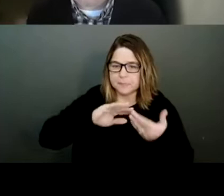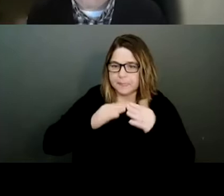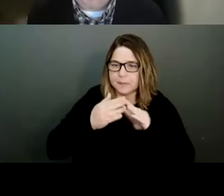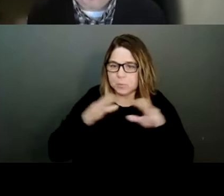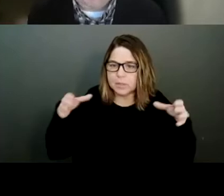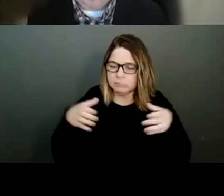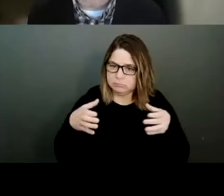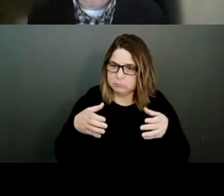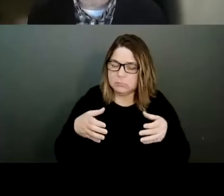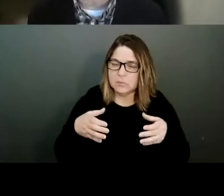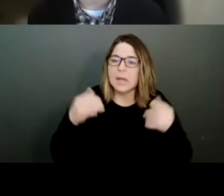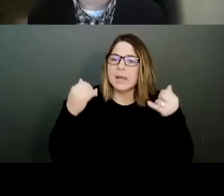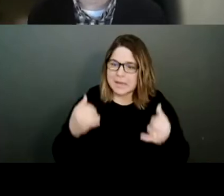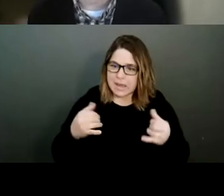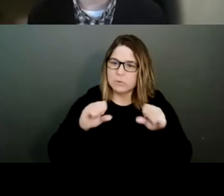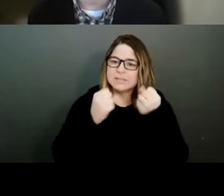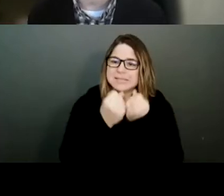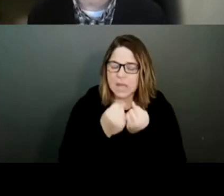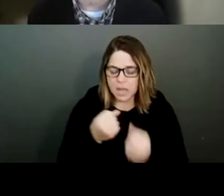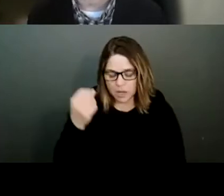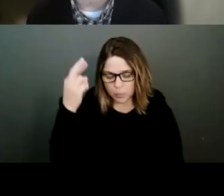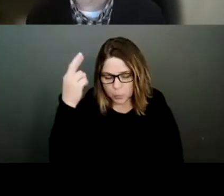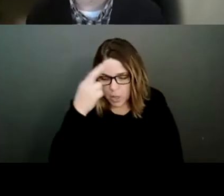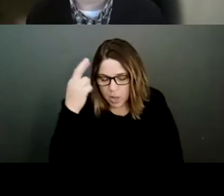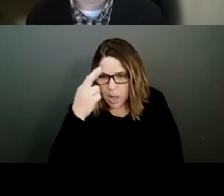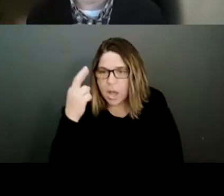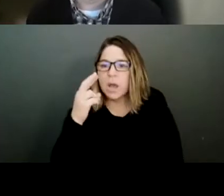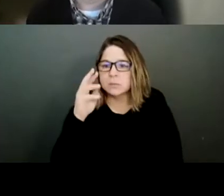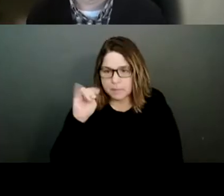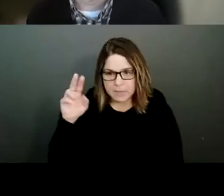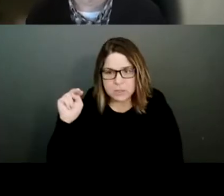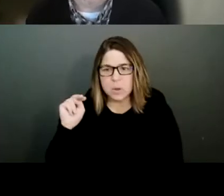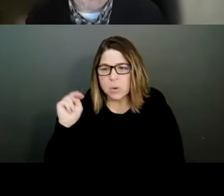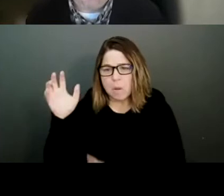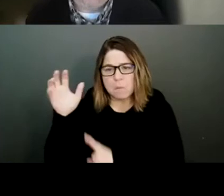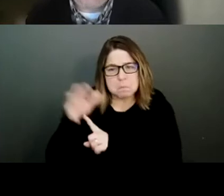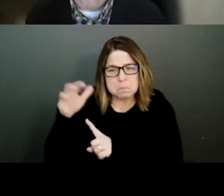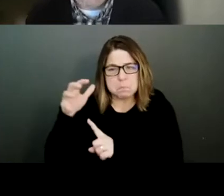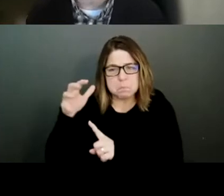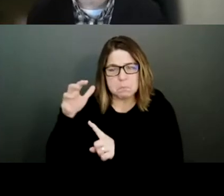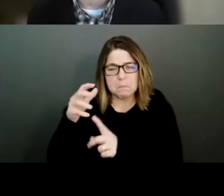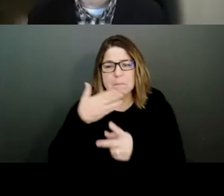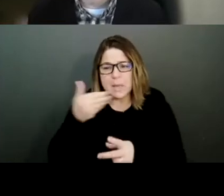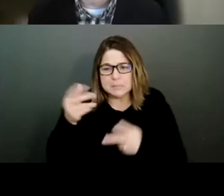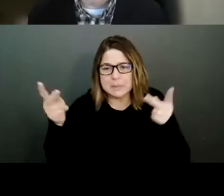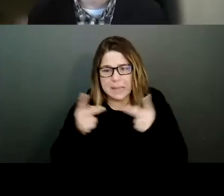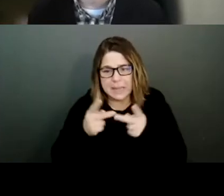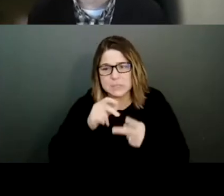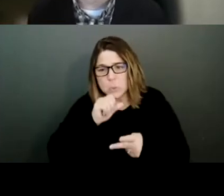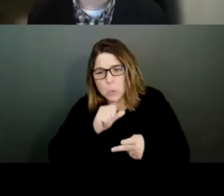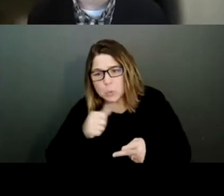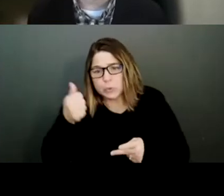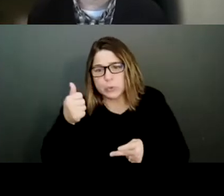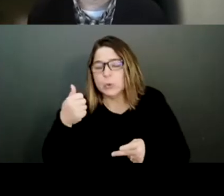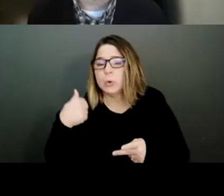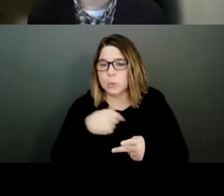is awakening and recognizing that while Minnesota is one of the best places to age, we're frequently cited as #1